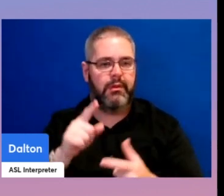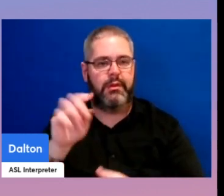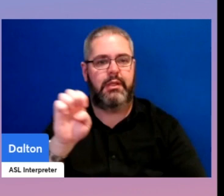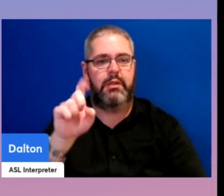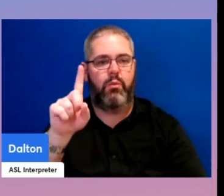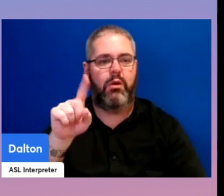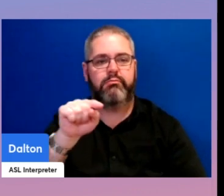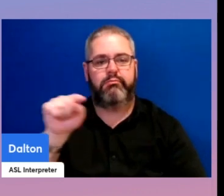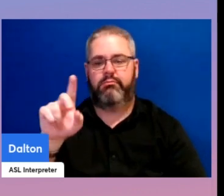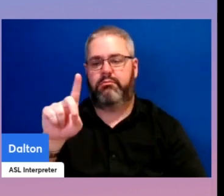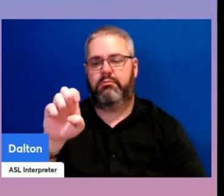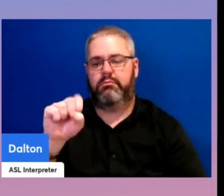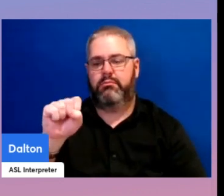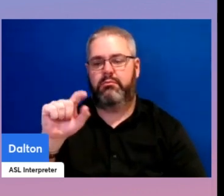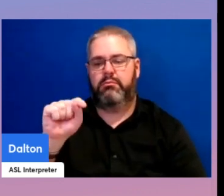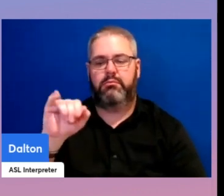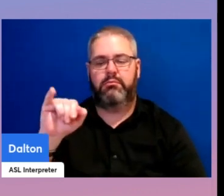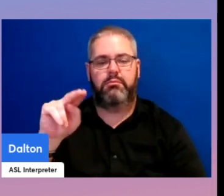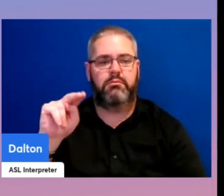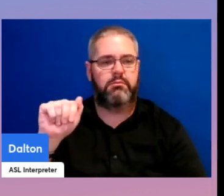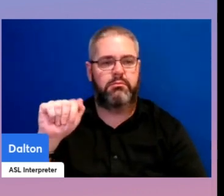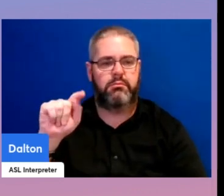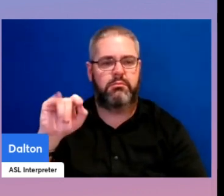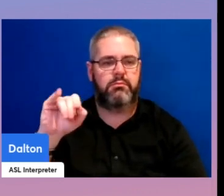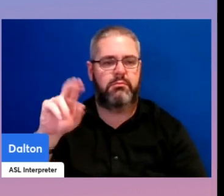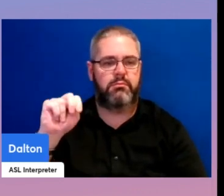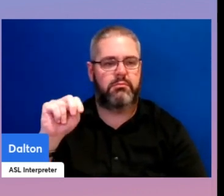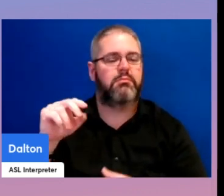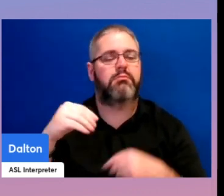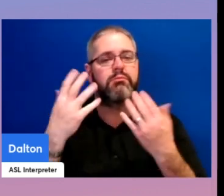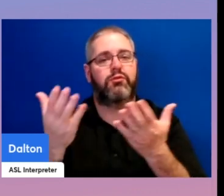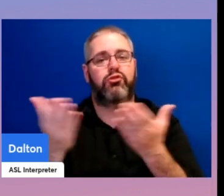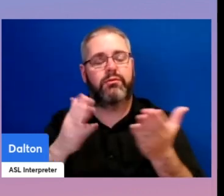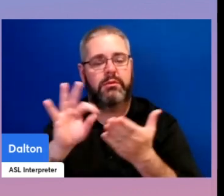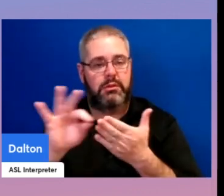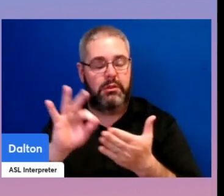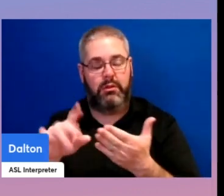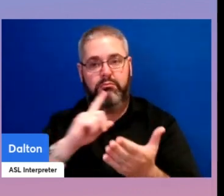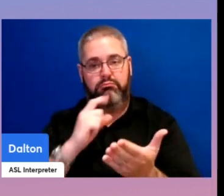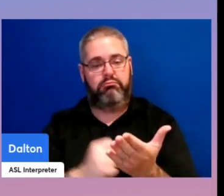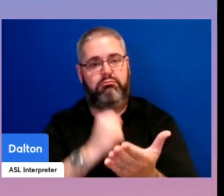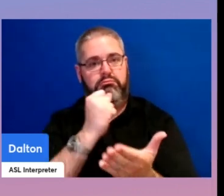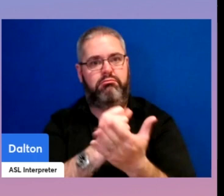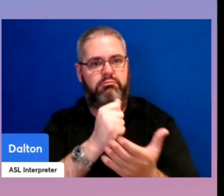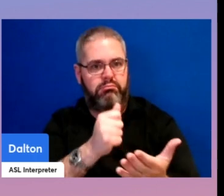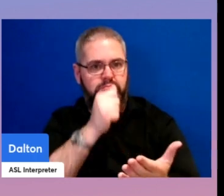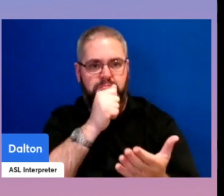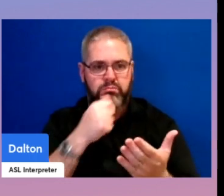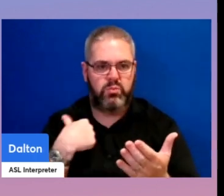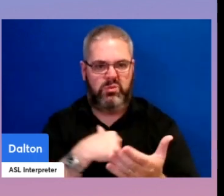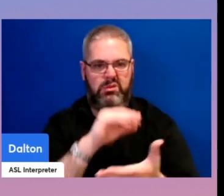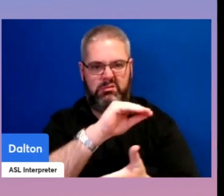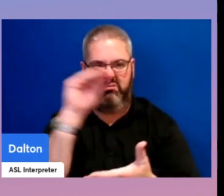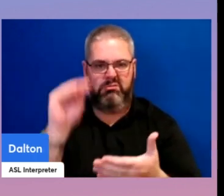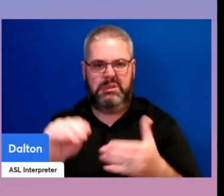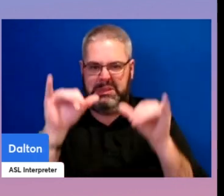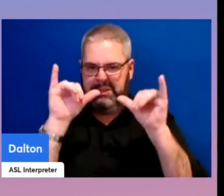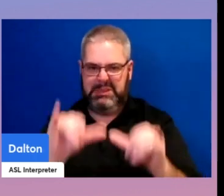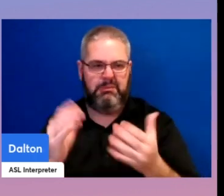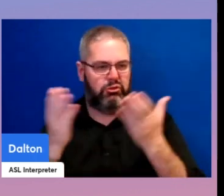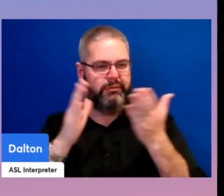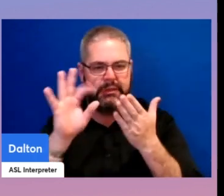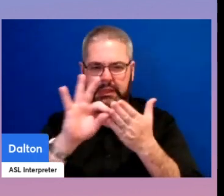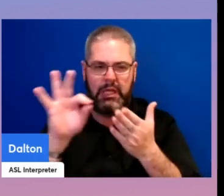team1-destination. And we will provide the service account credential that we got. This is the same service account which